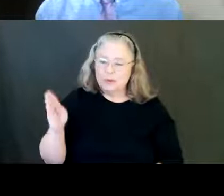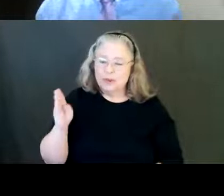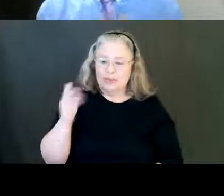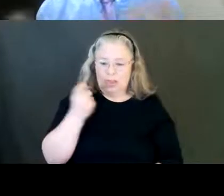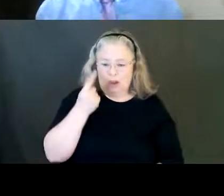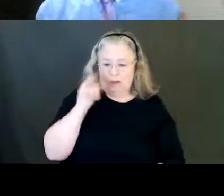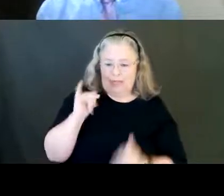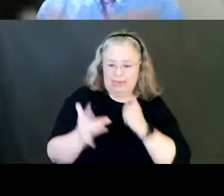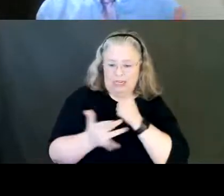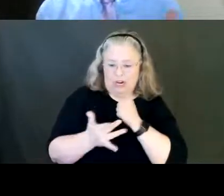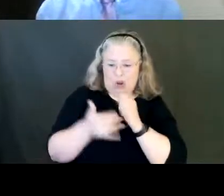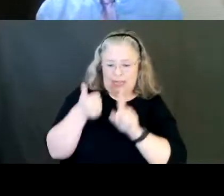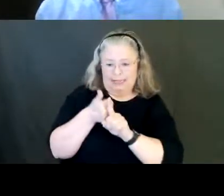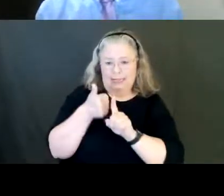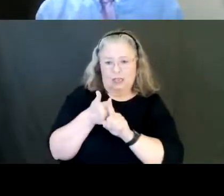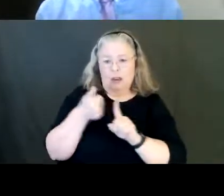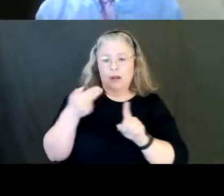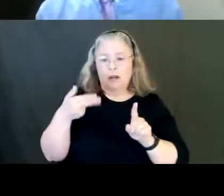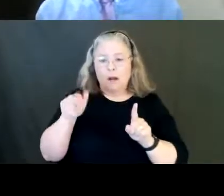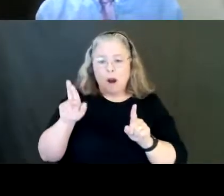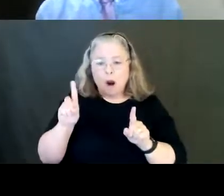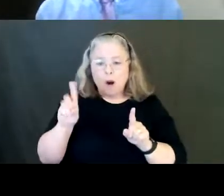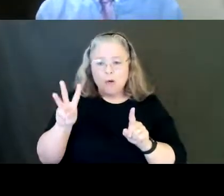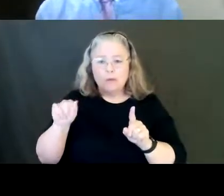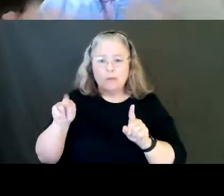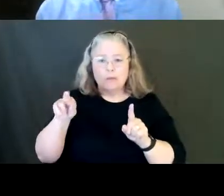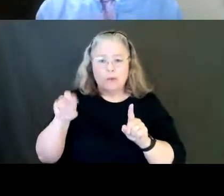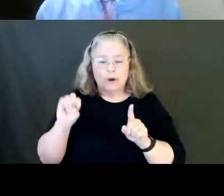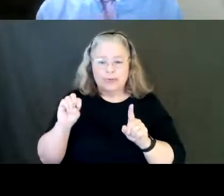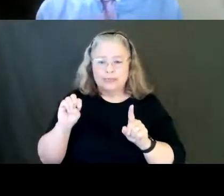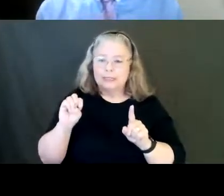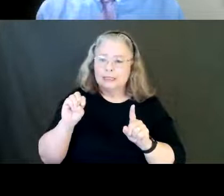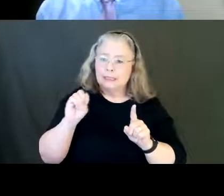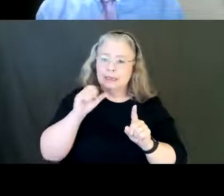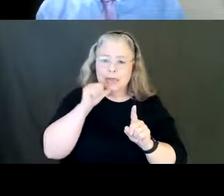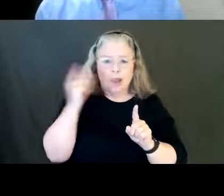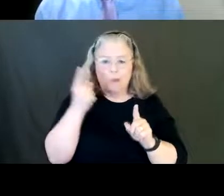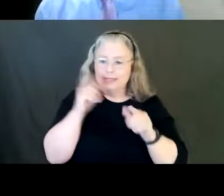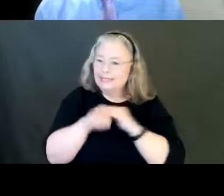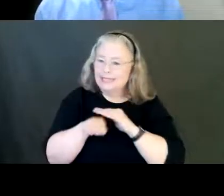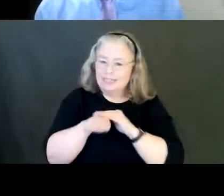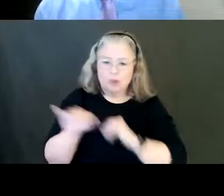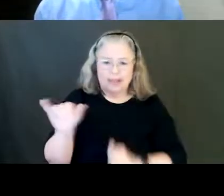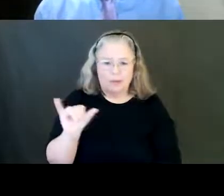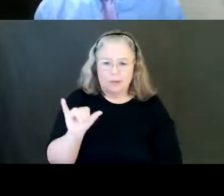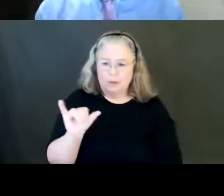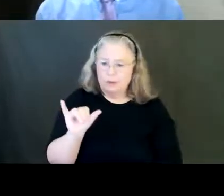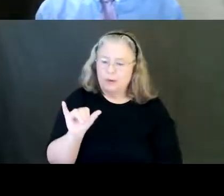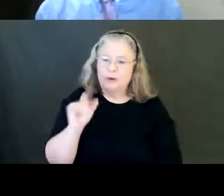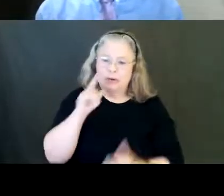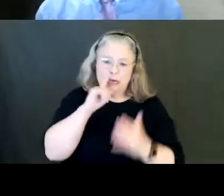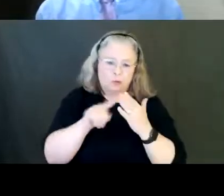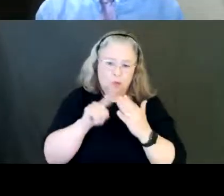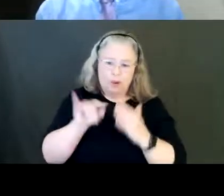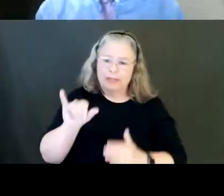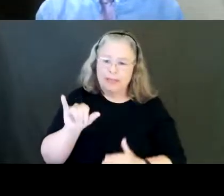technology itself, the hardware, is not necessarily accessible, and so exploring that